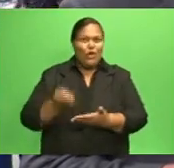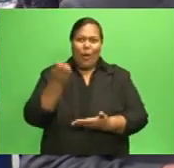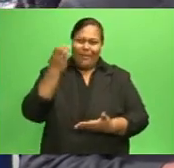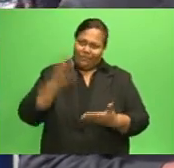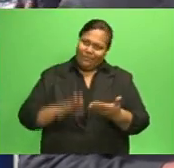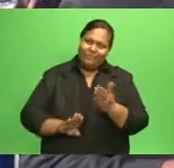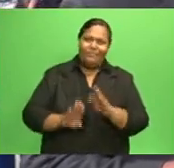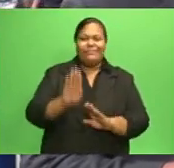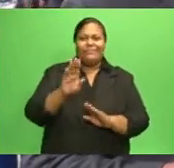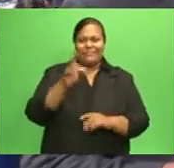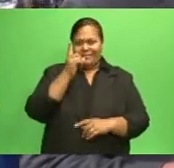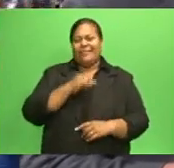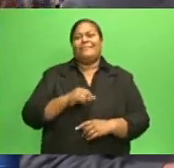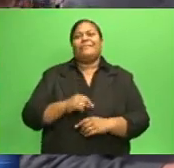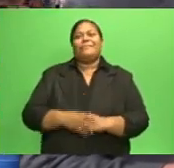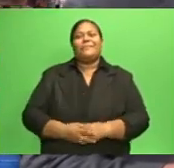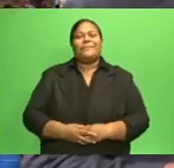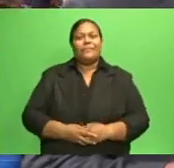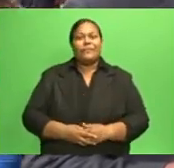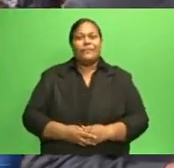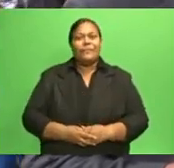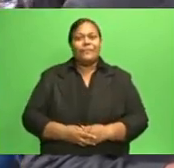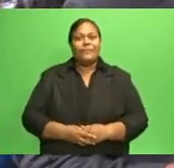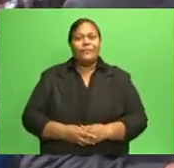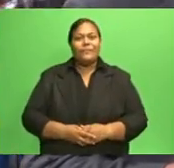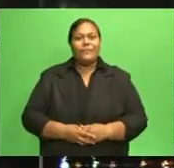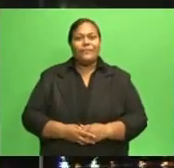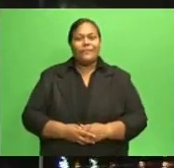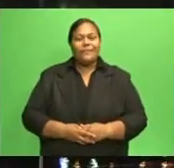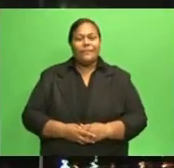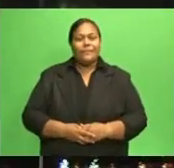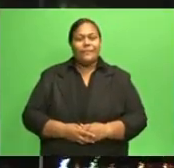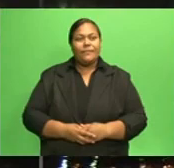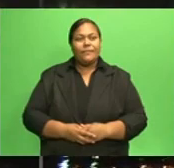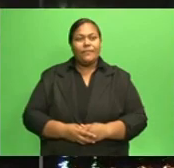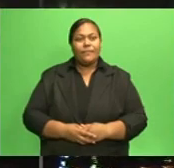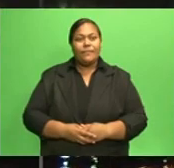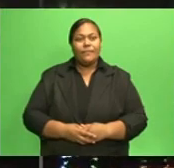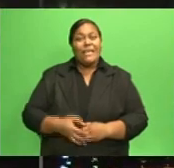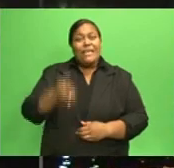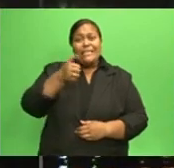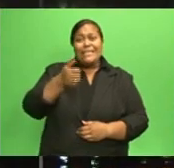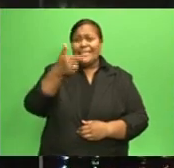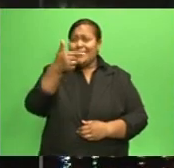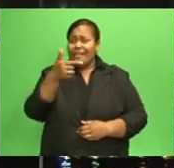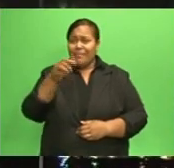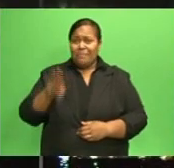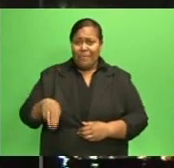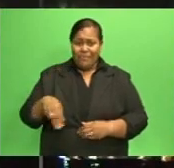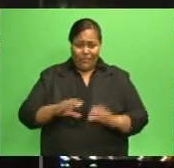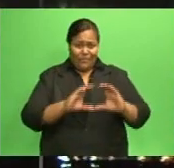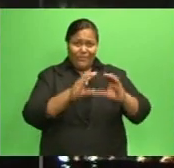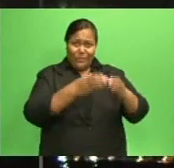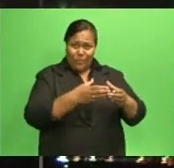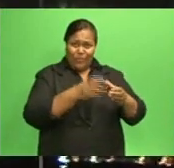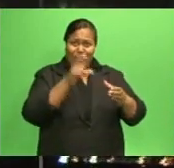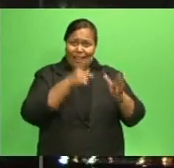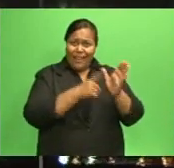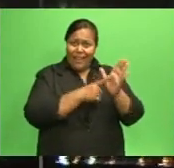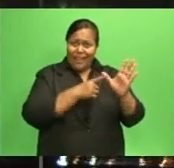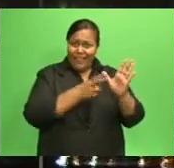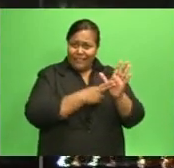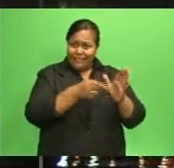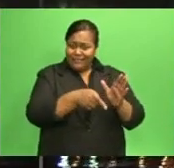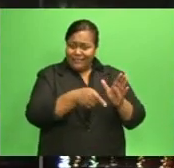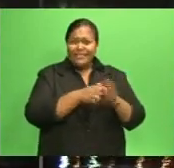running. José Nuga, FBC News. 67 members of the Matangali Serrao of Nambiti